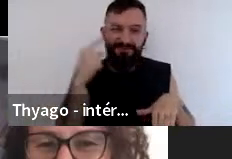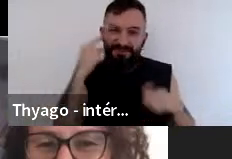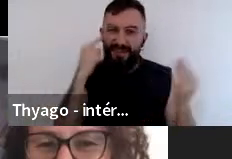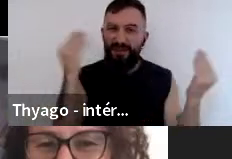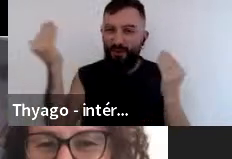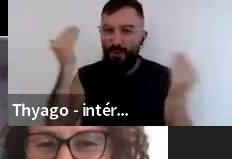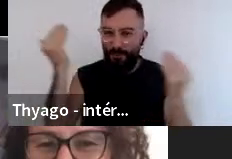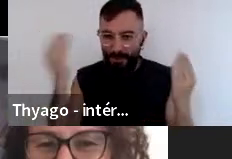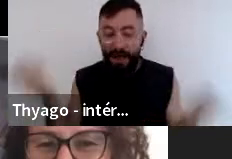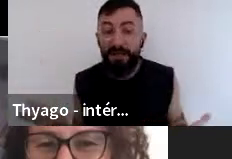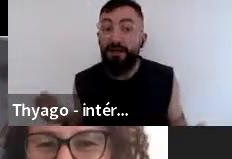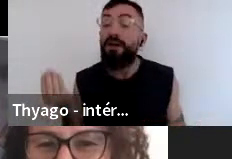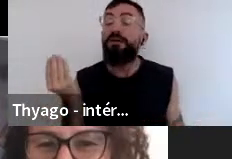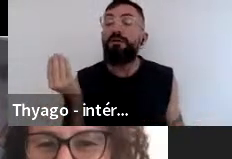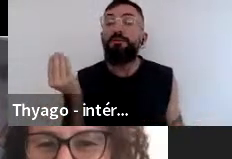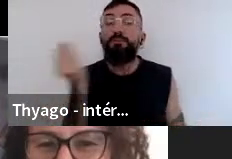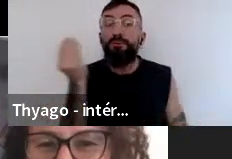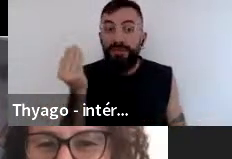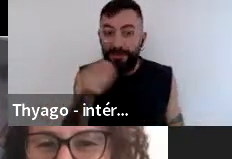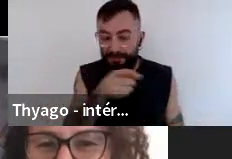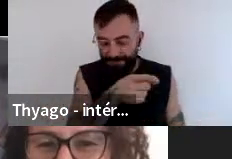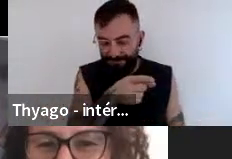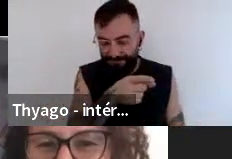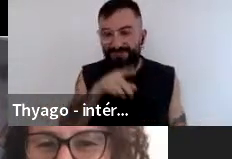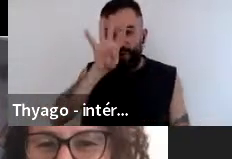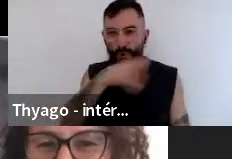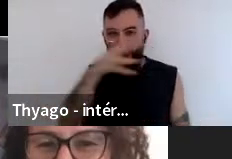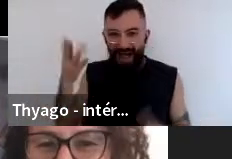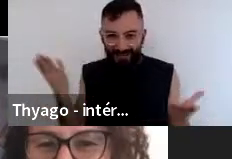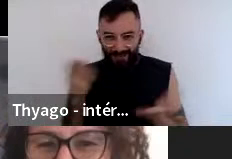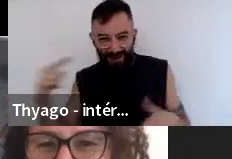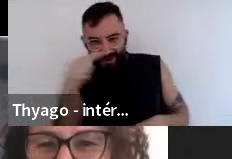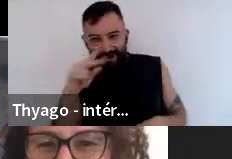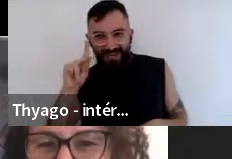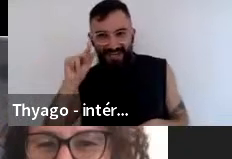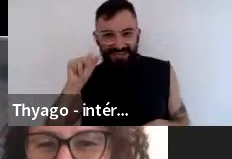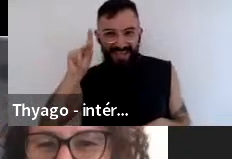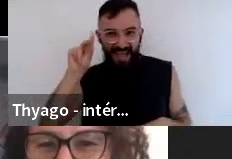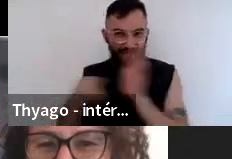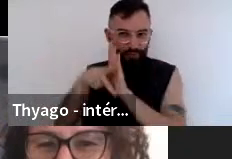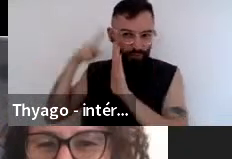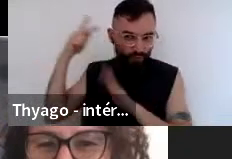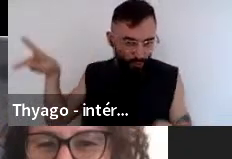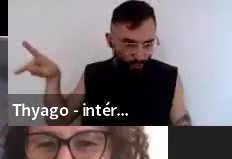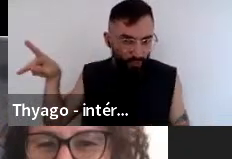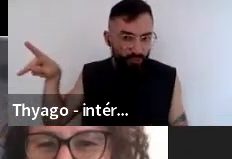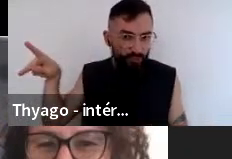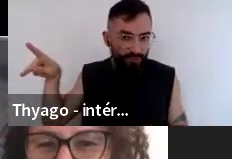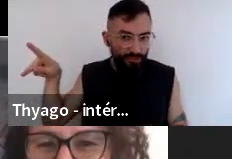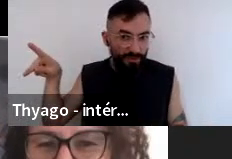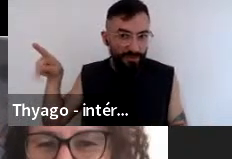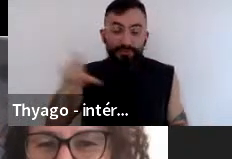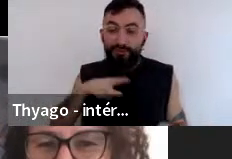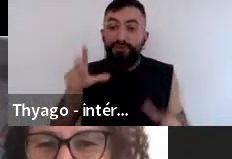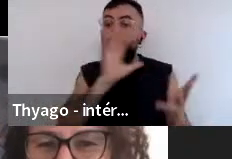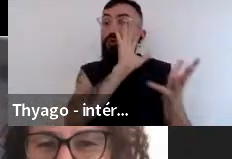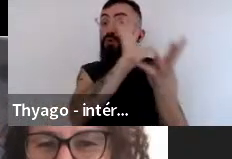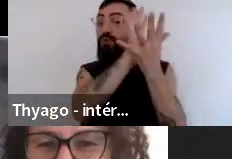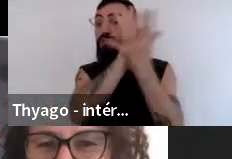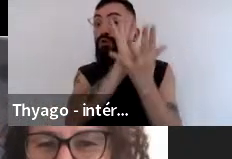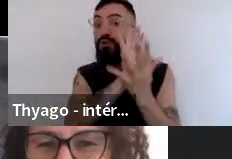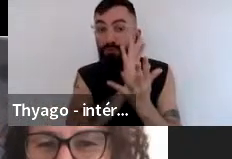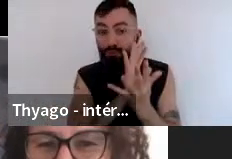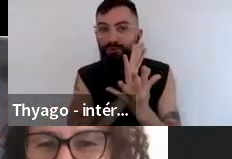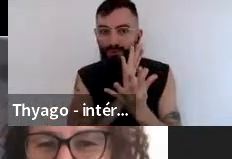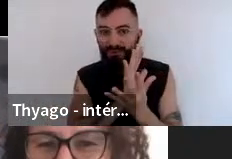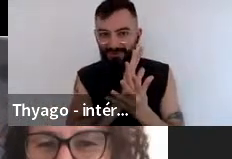that most of their data were classified as